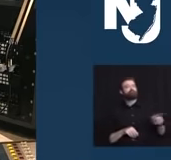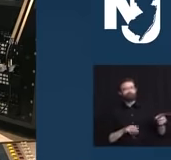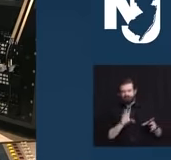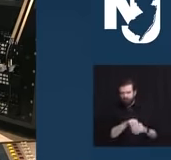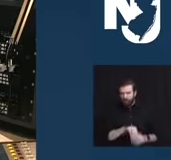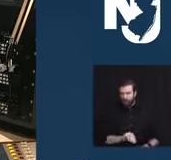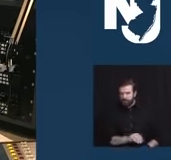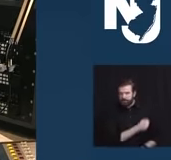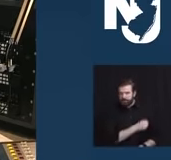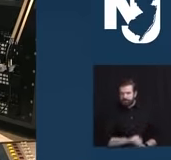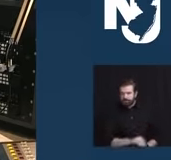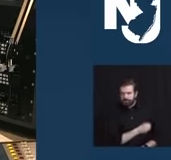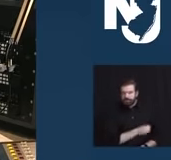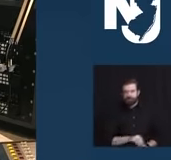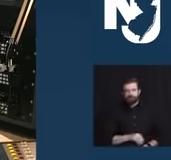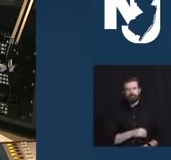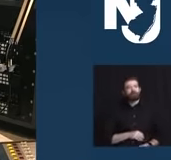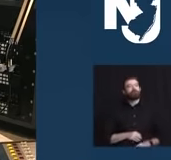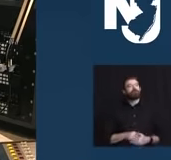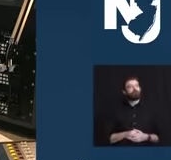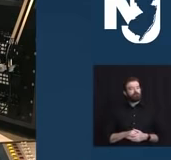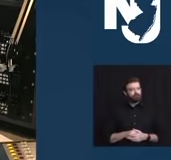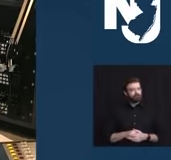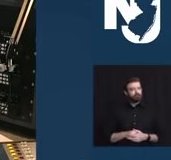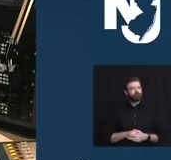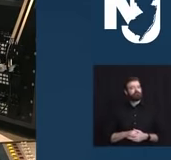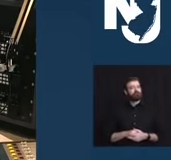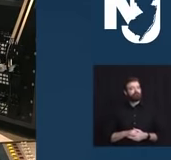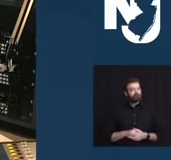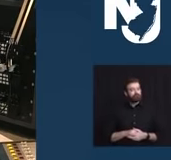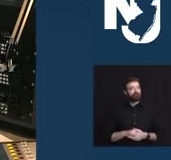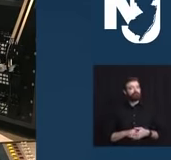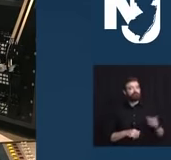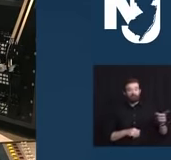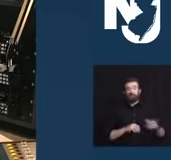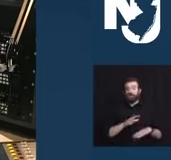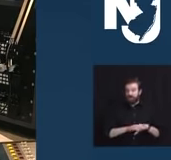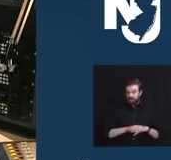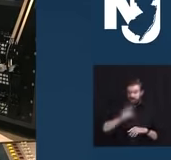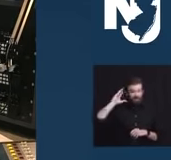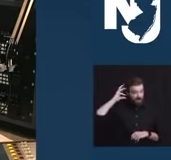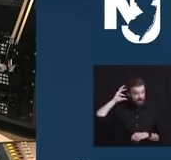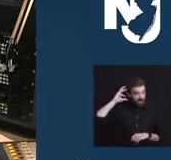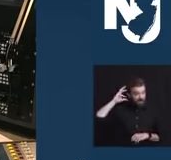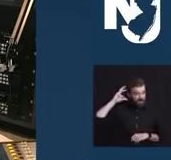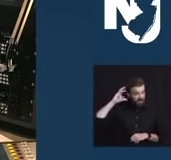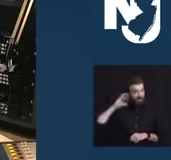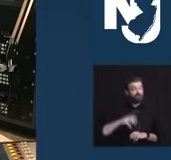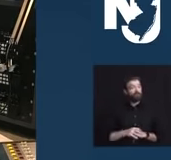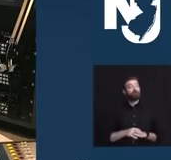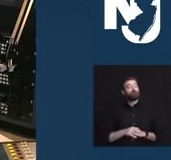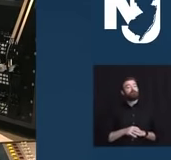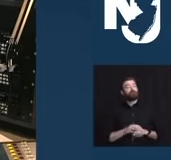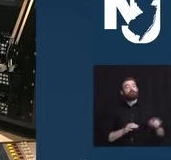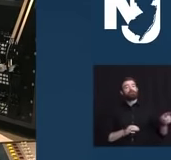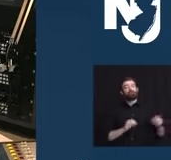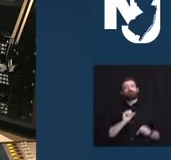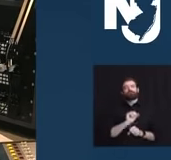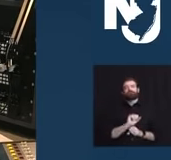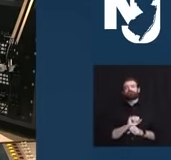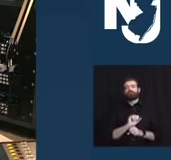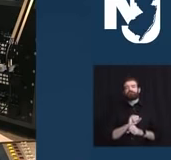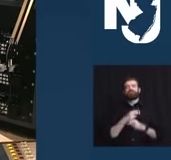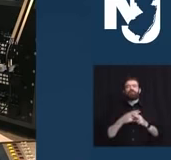7 years, listeners of WRTI could find him on their dial. He previously worked as the production manager at another West